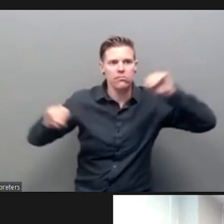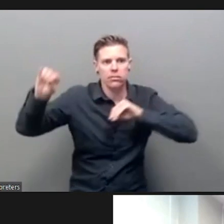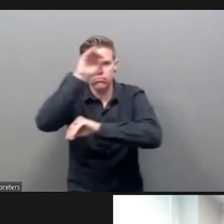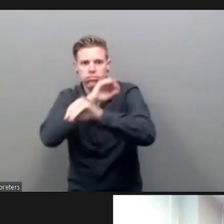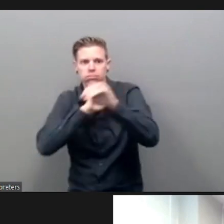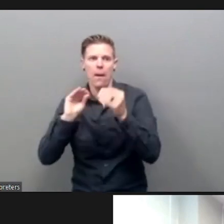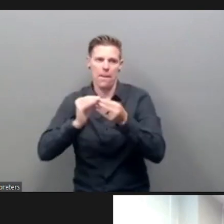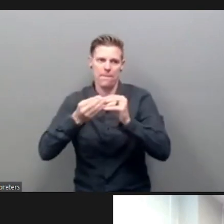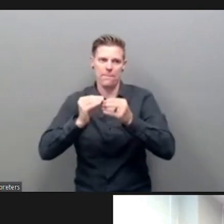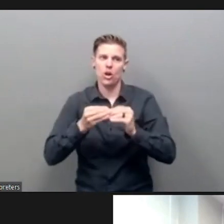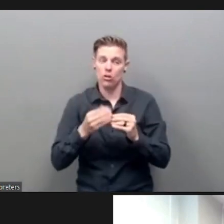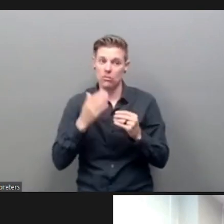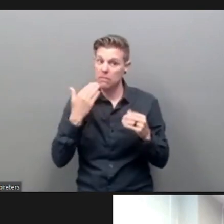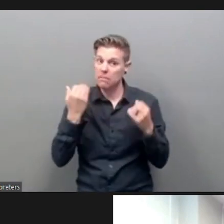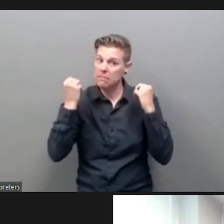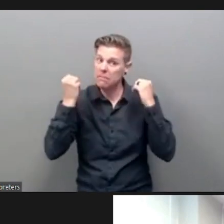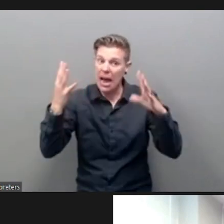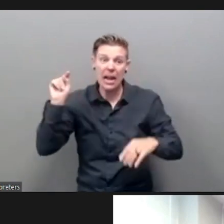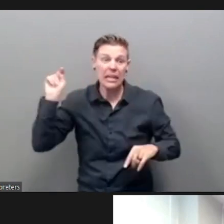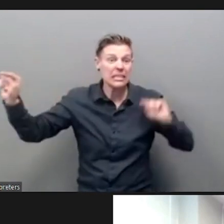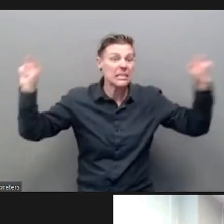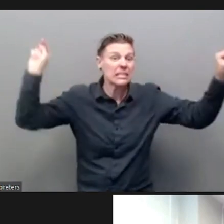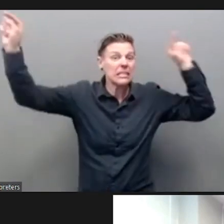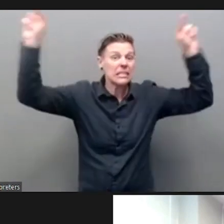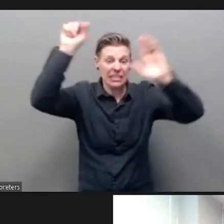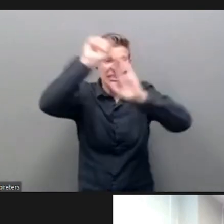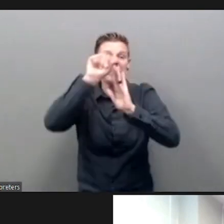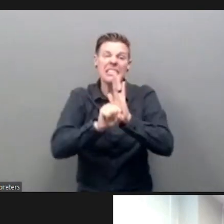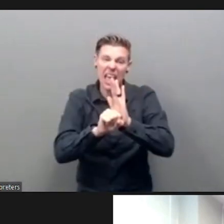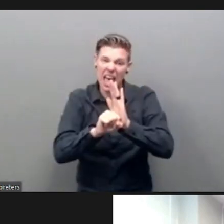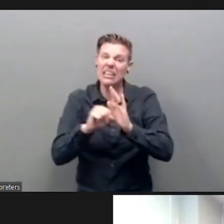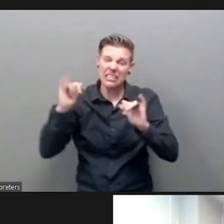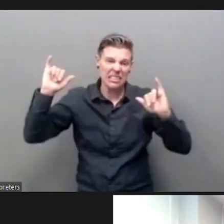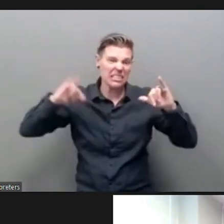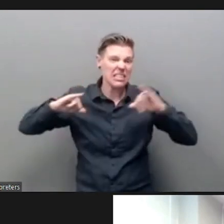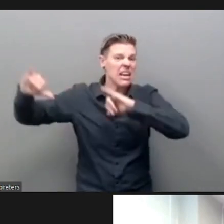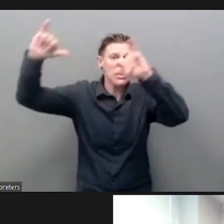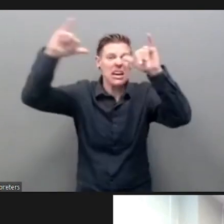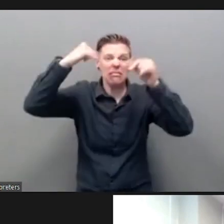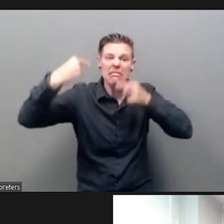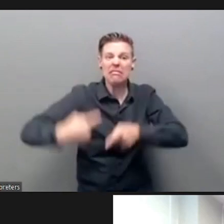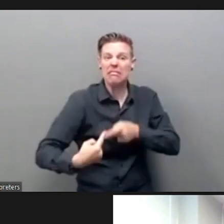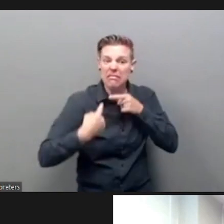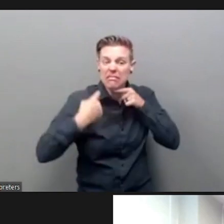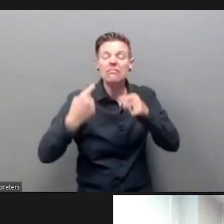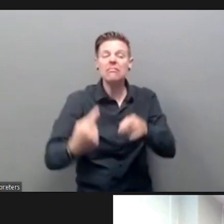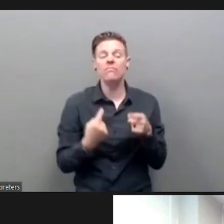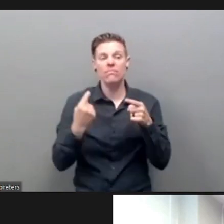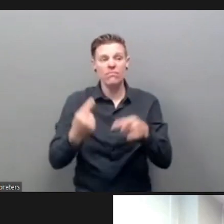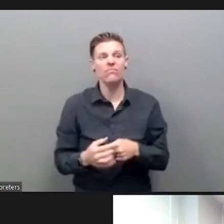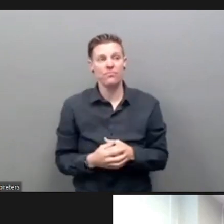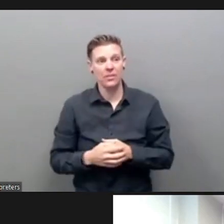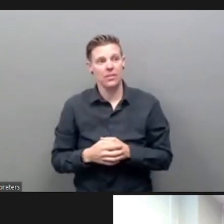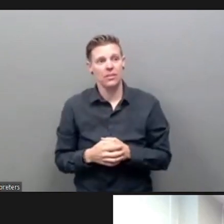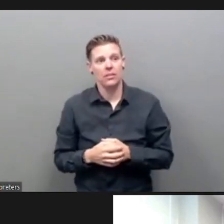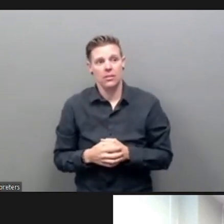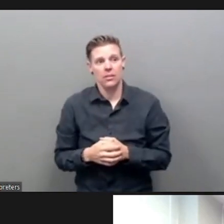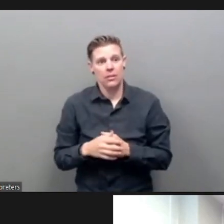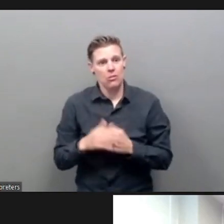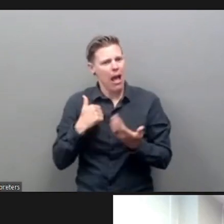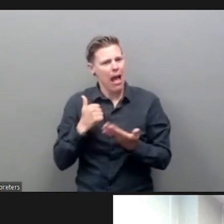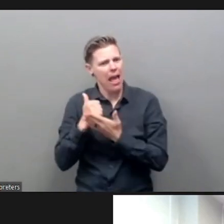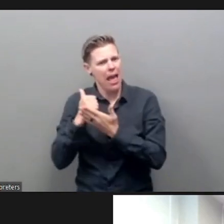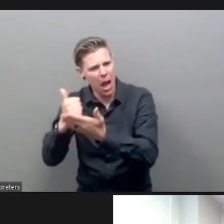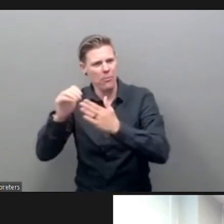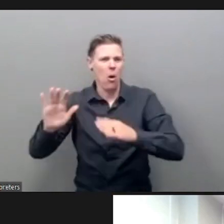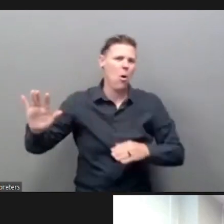that the more visibility you have, the more you're able to help the state as a whole. I don't know. Does that sort of answer